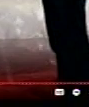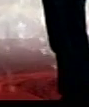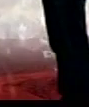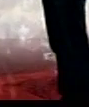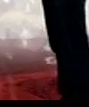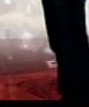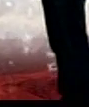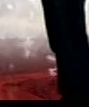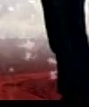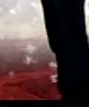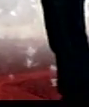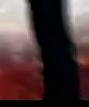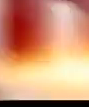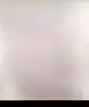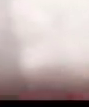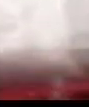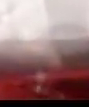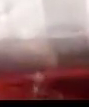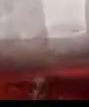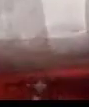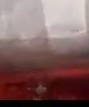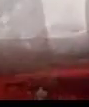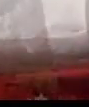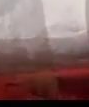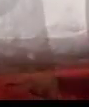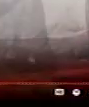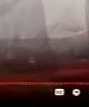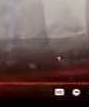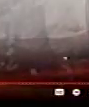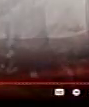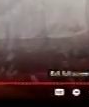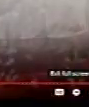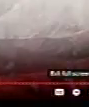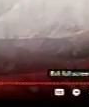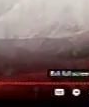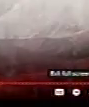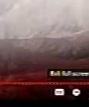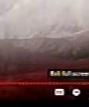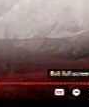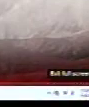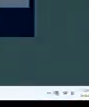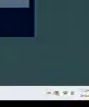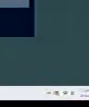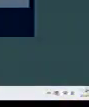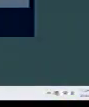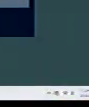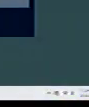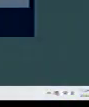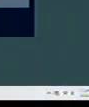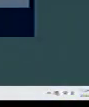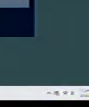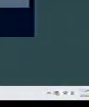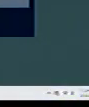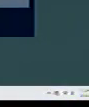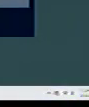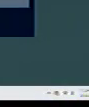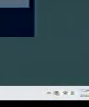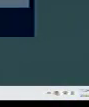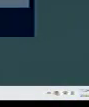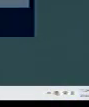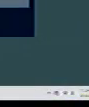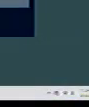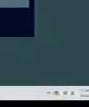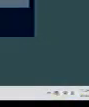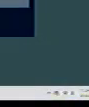The middle wall of separation is broken down. Now that James has crossed over, now he's